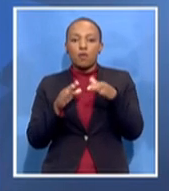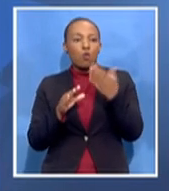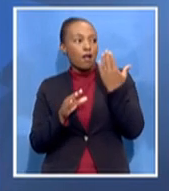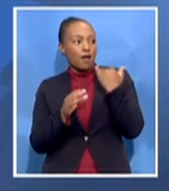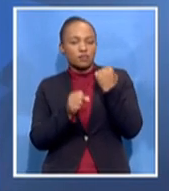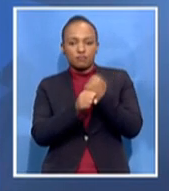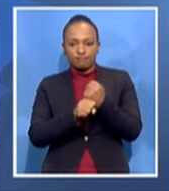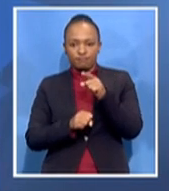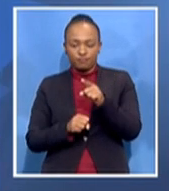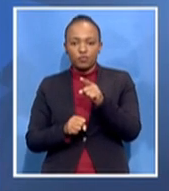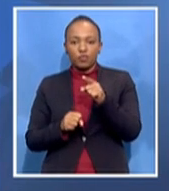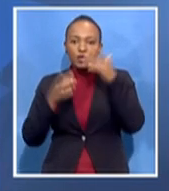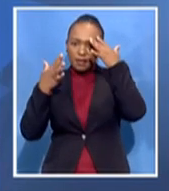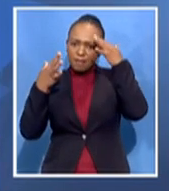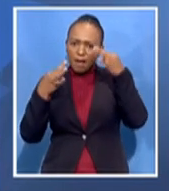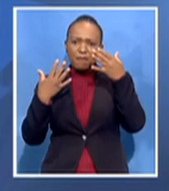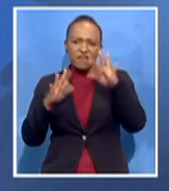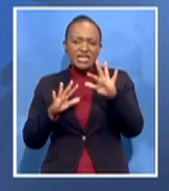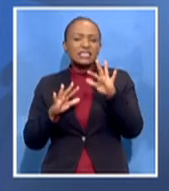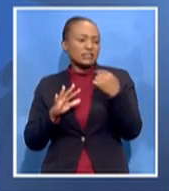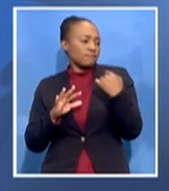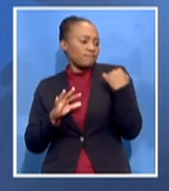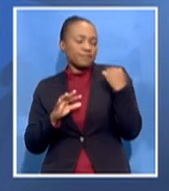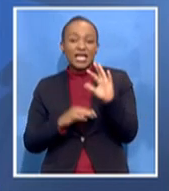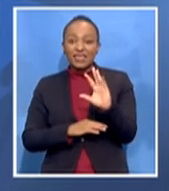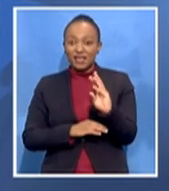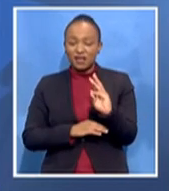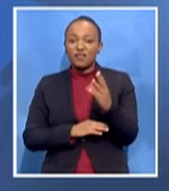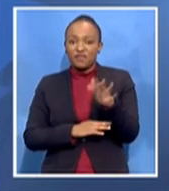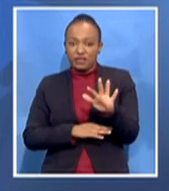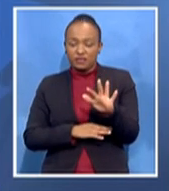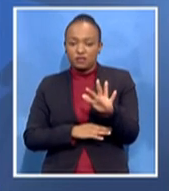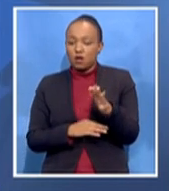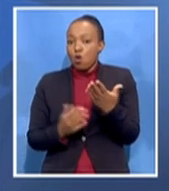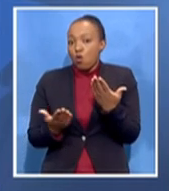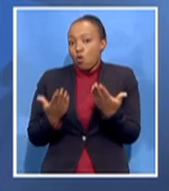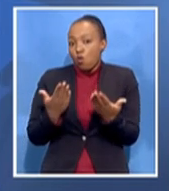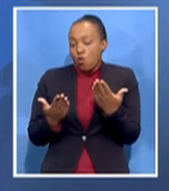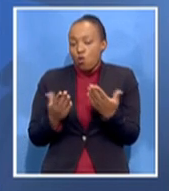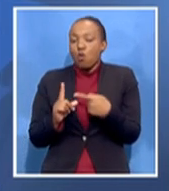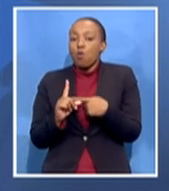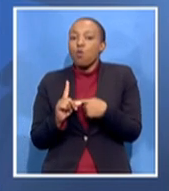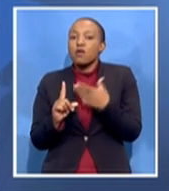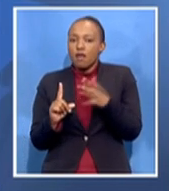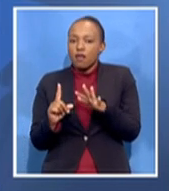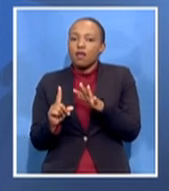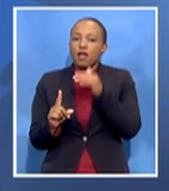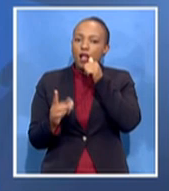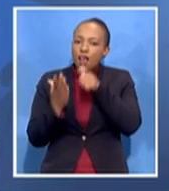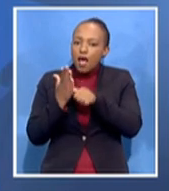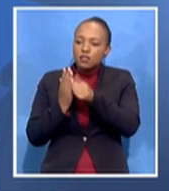Thursday, or he can be summoned for not obeying the